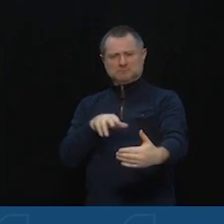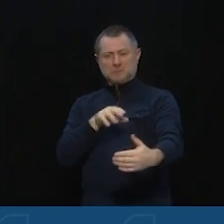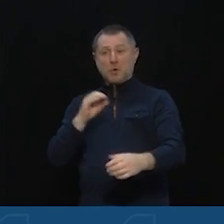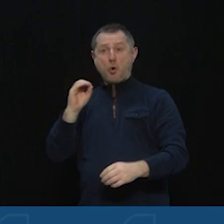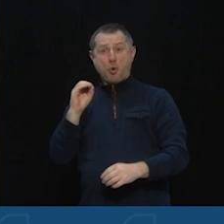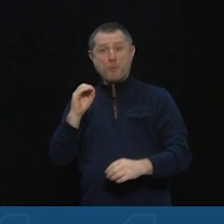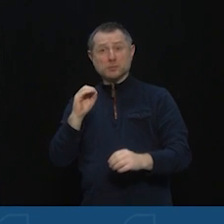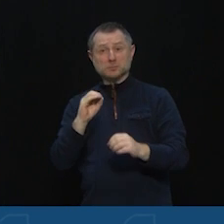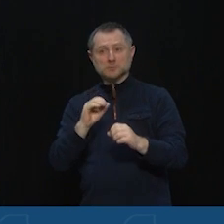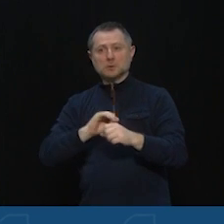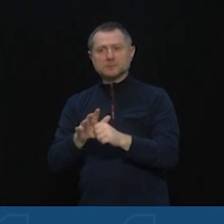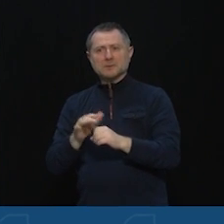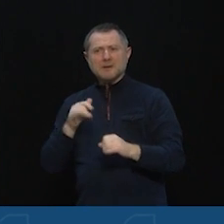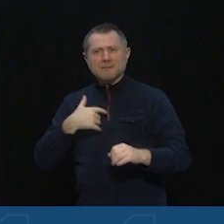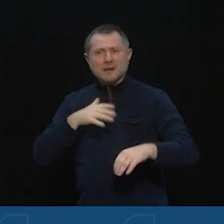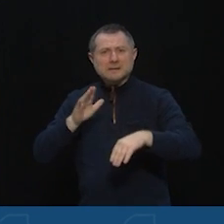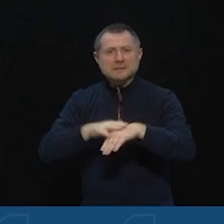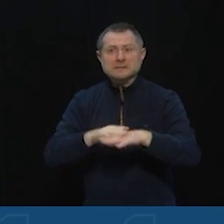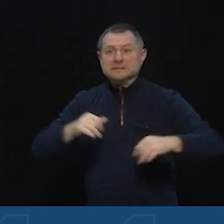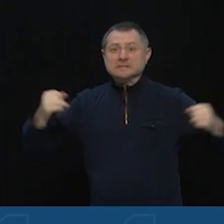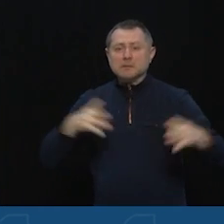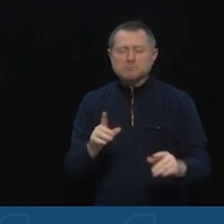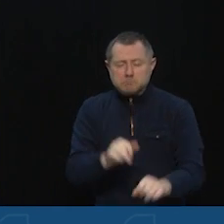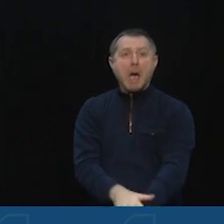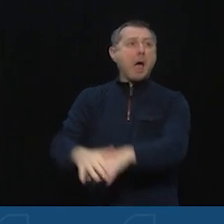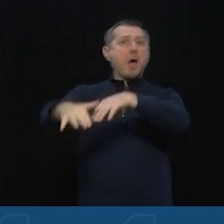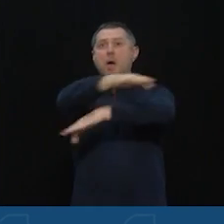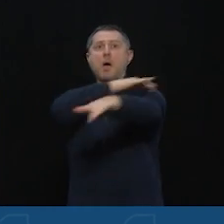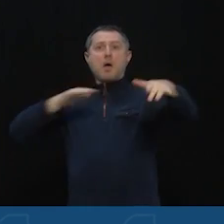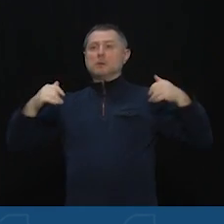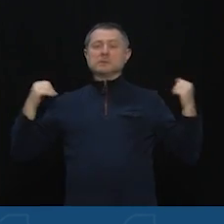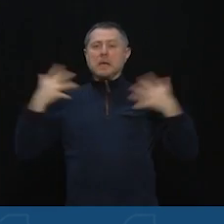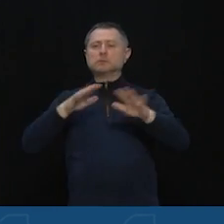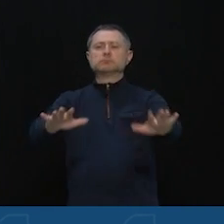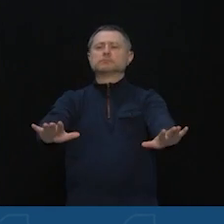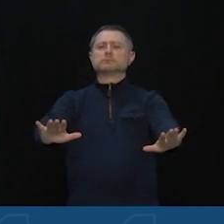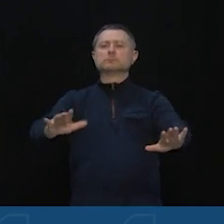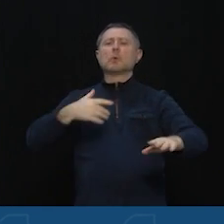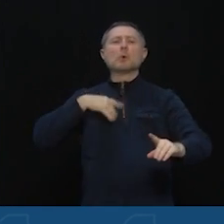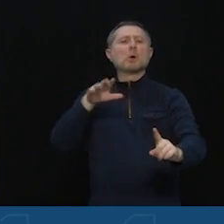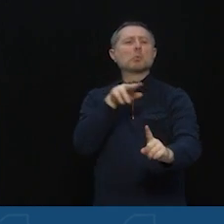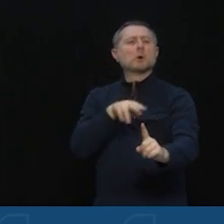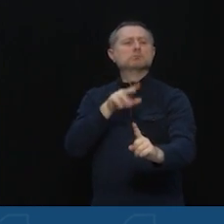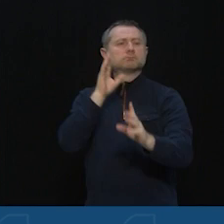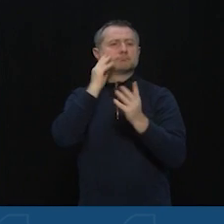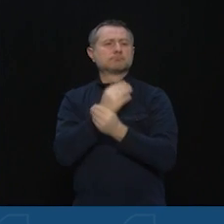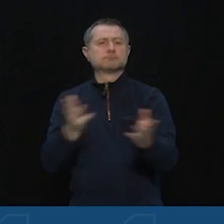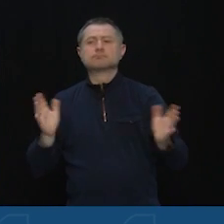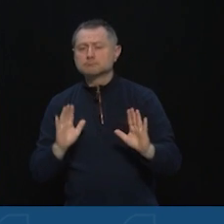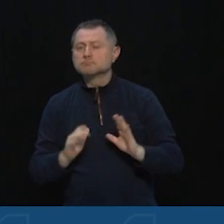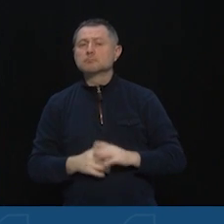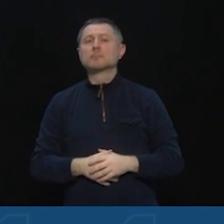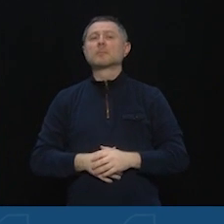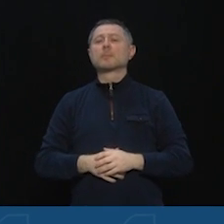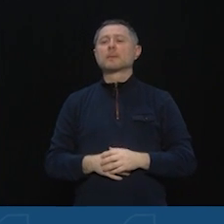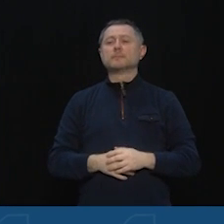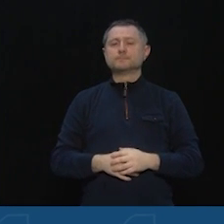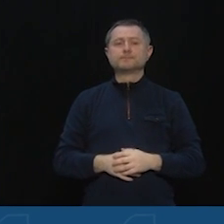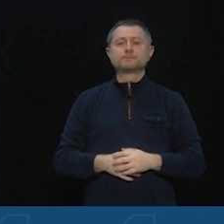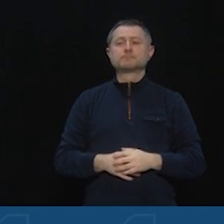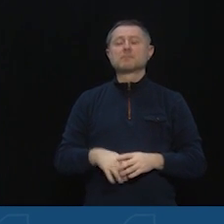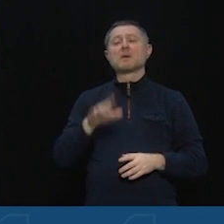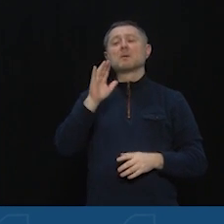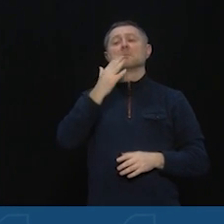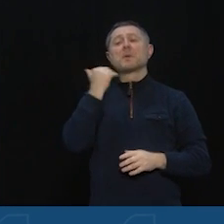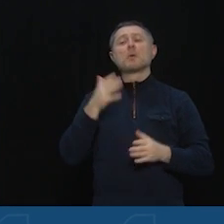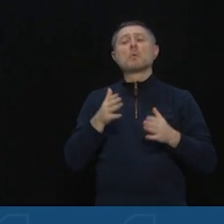about it. We're just transmitting the information as we get it. But the number one the basic way to deal with this right now is if anyone feels